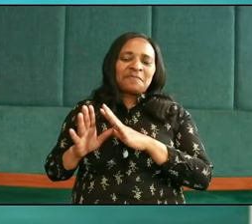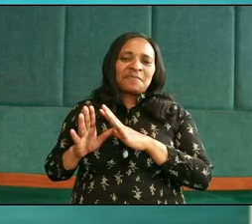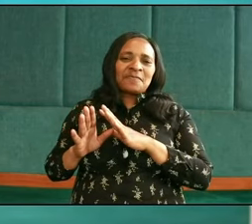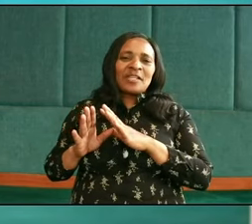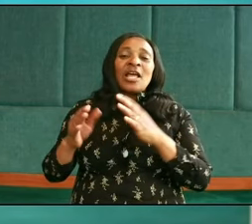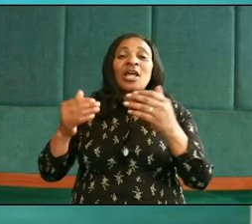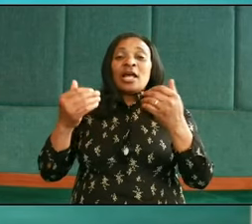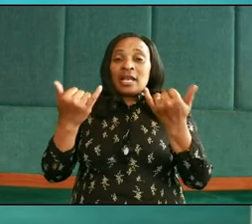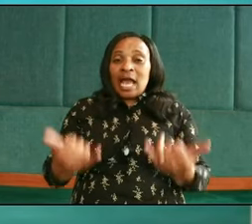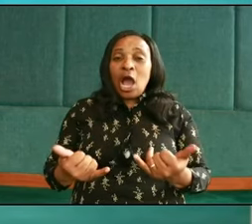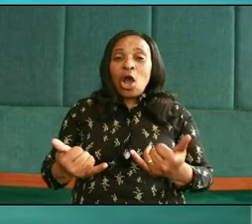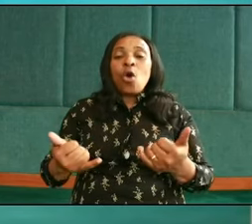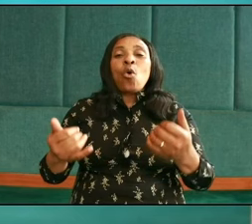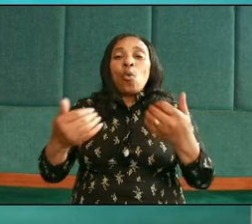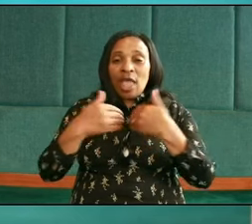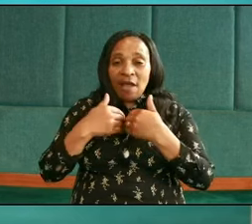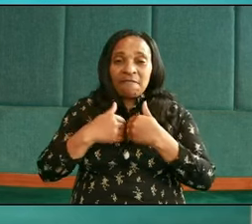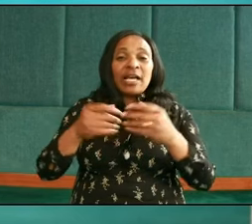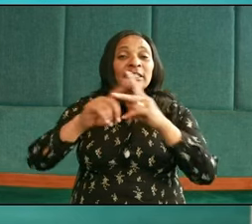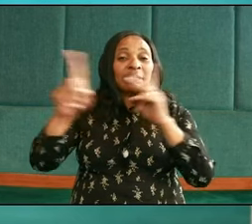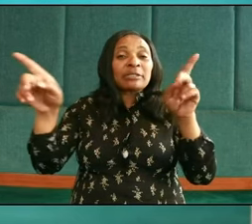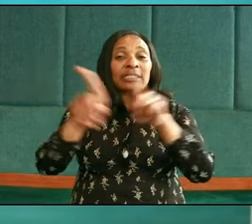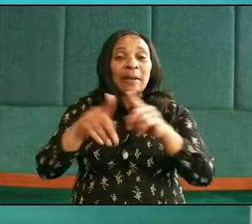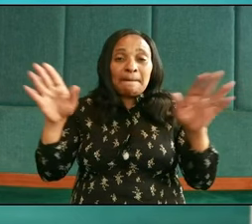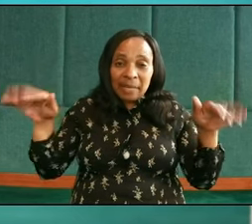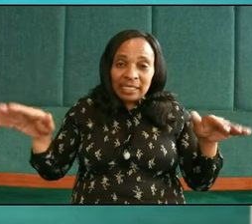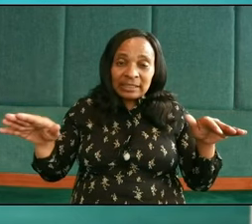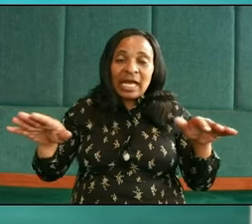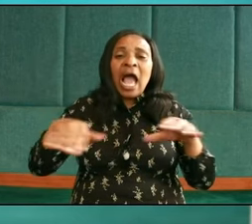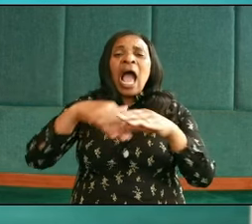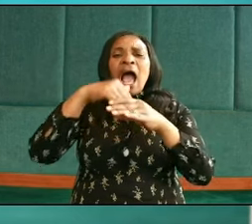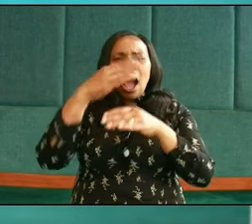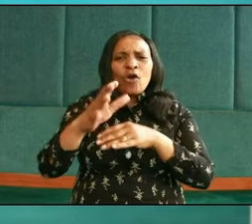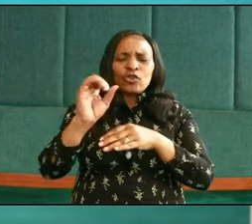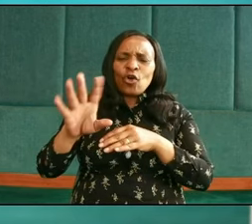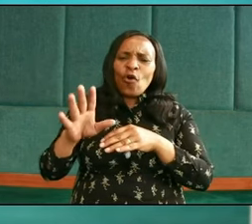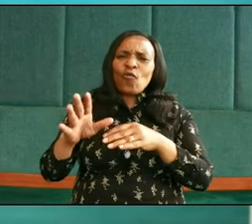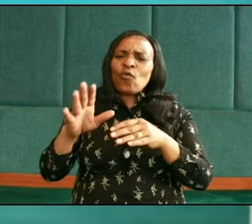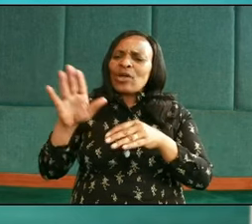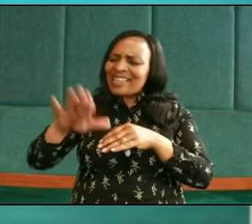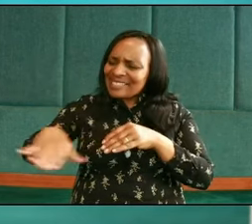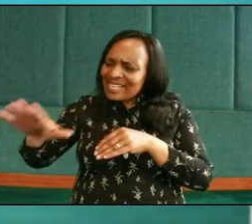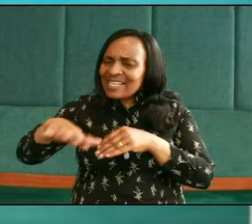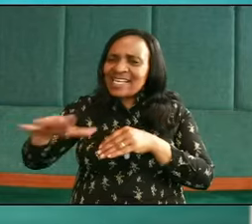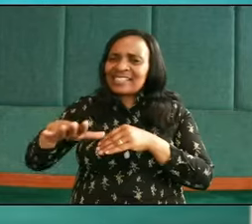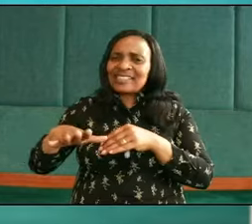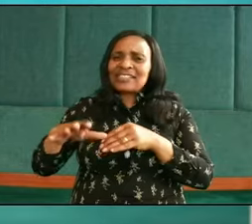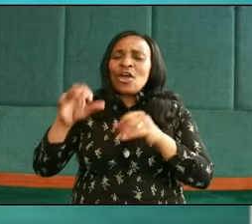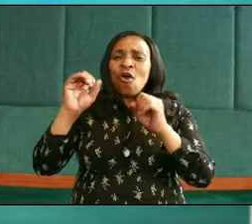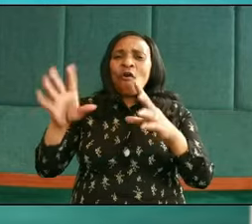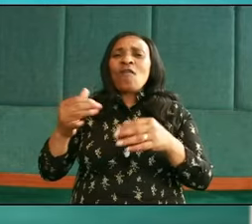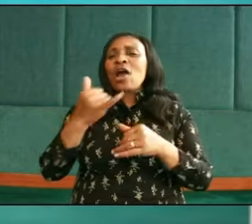We have escaped like a bird out of the fuller snare. The